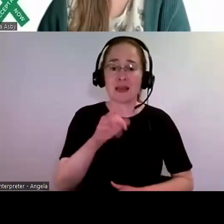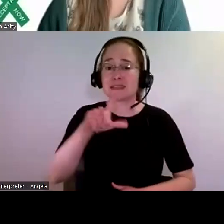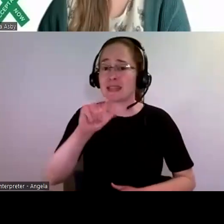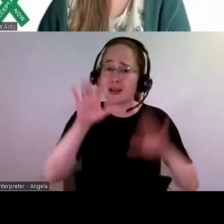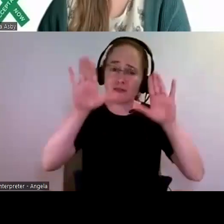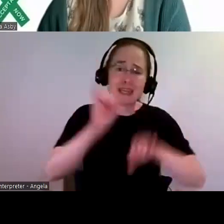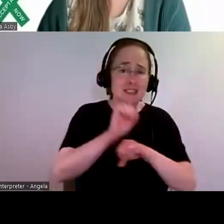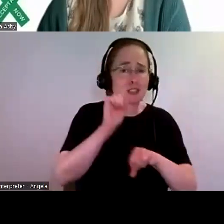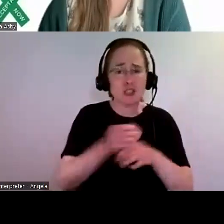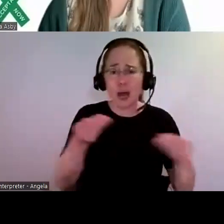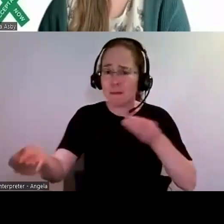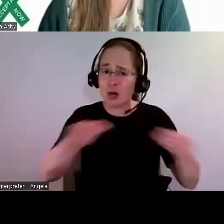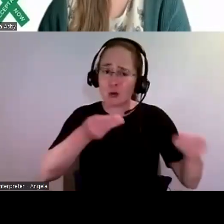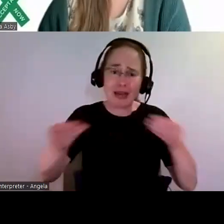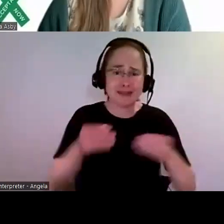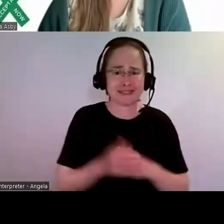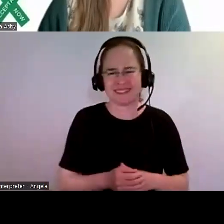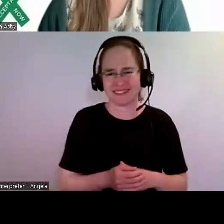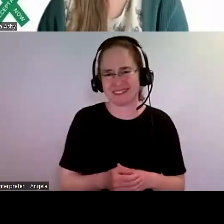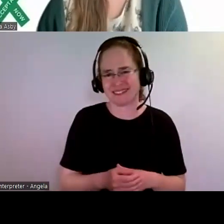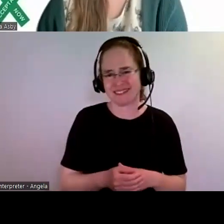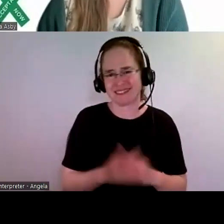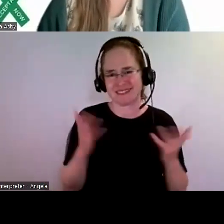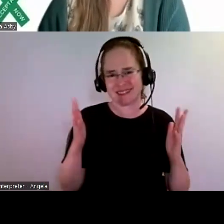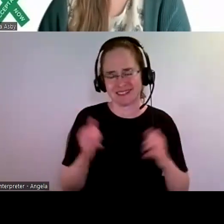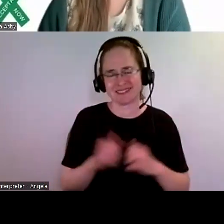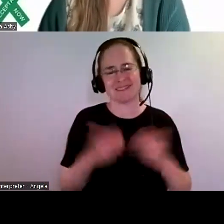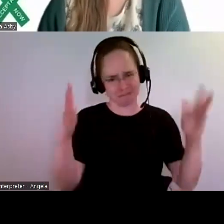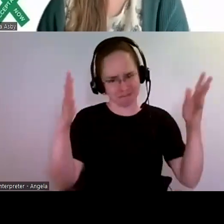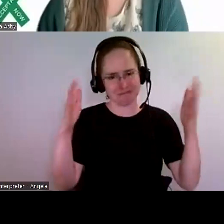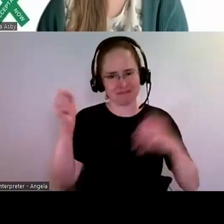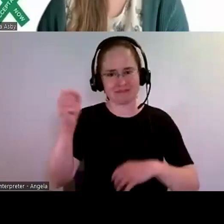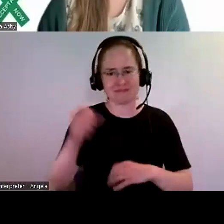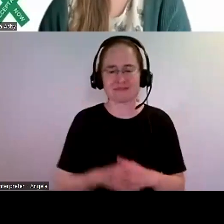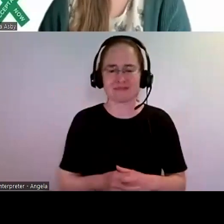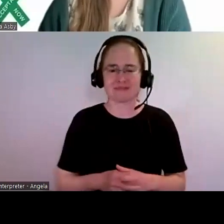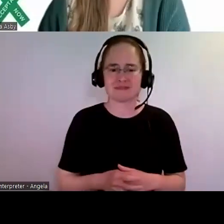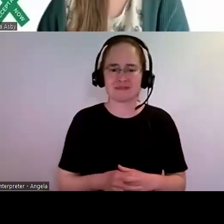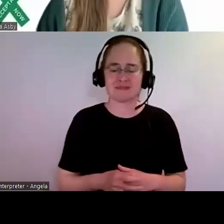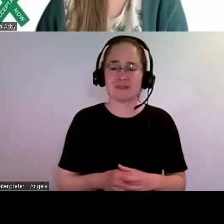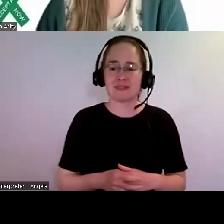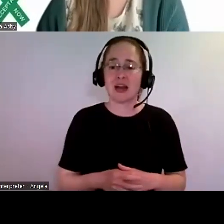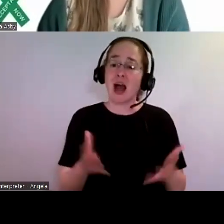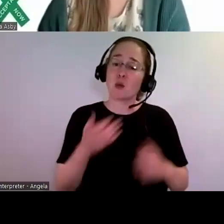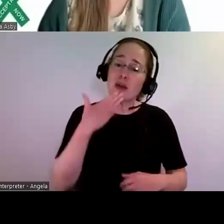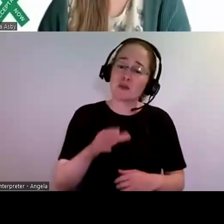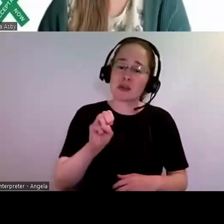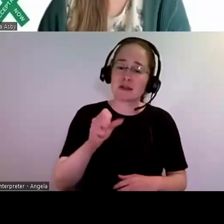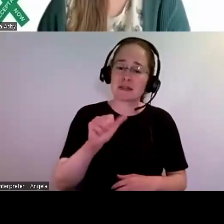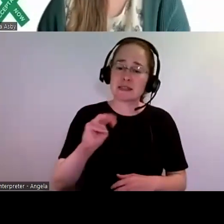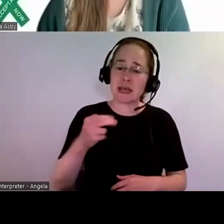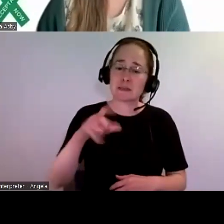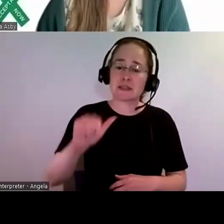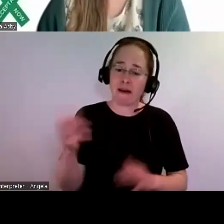fantastic job moderating. Yes, give her a hand. All right, I would like to thank SAMHSA again